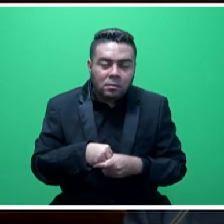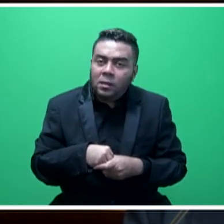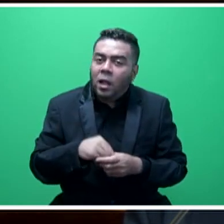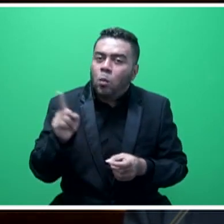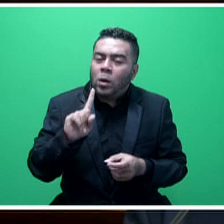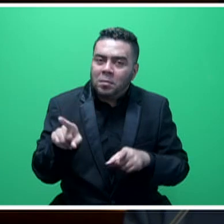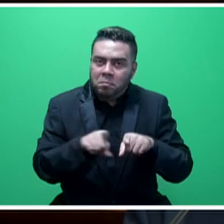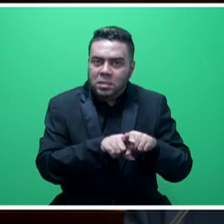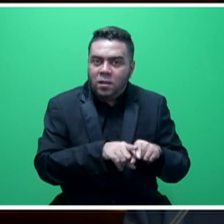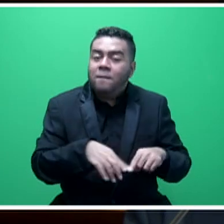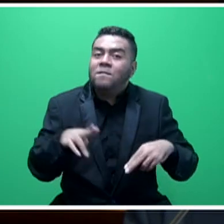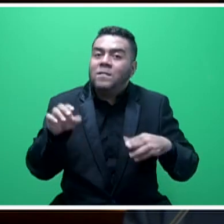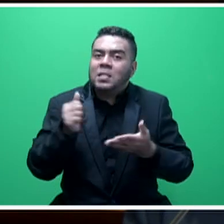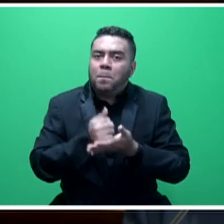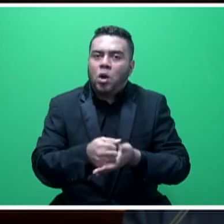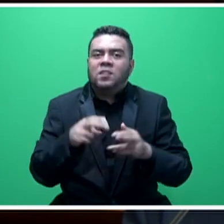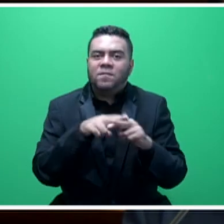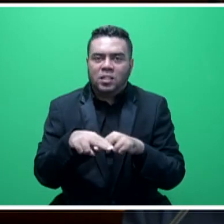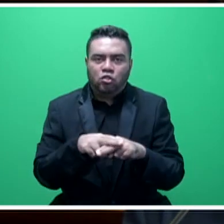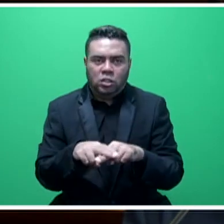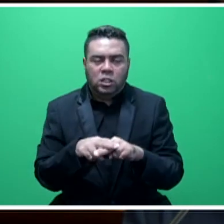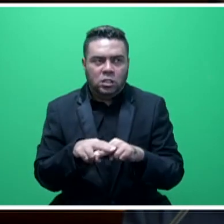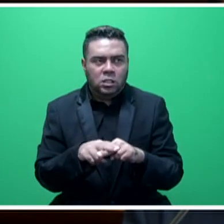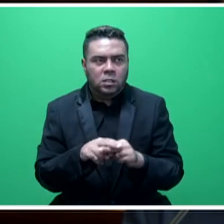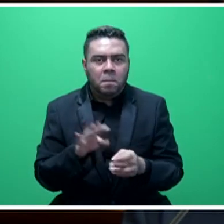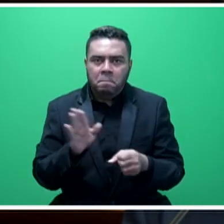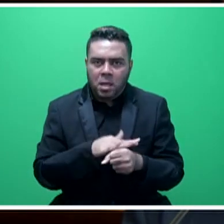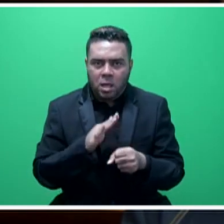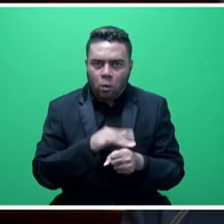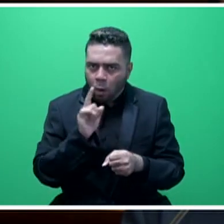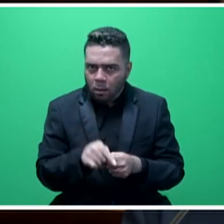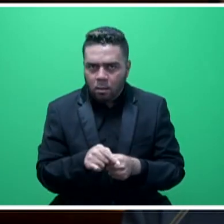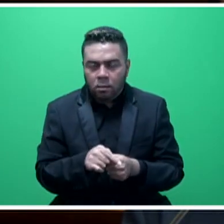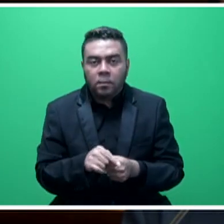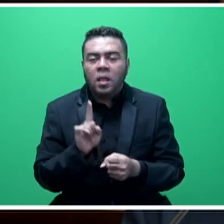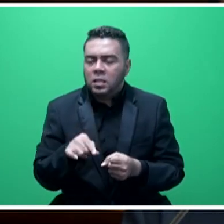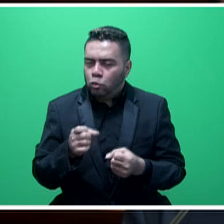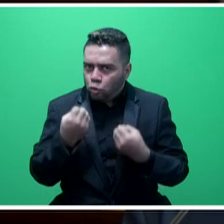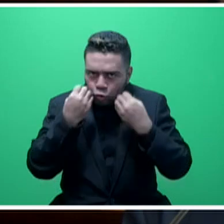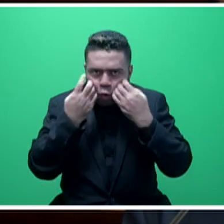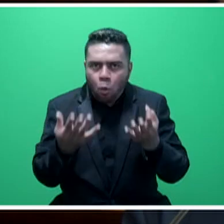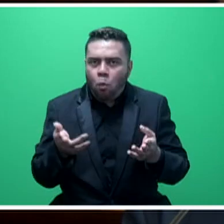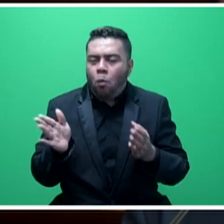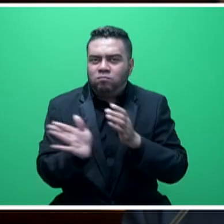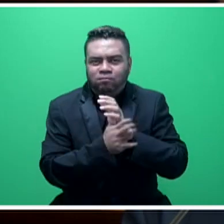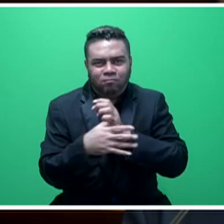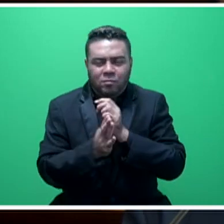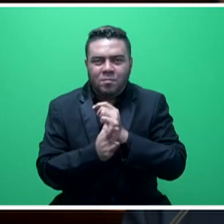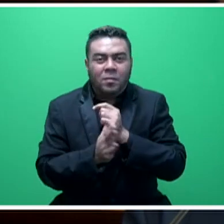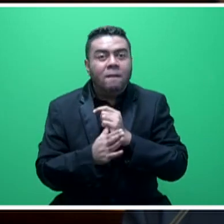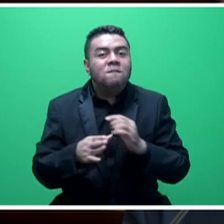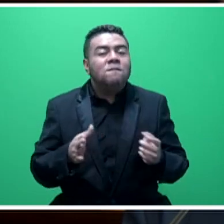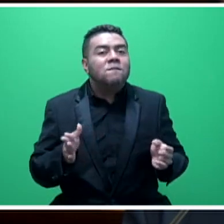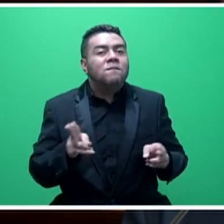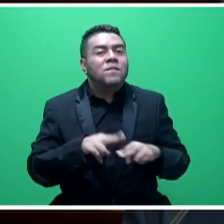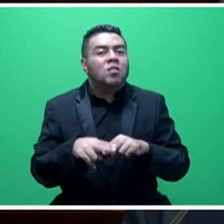for. This is the time, Mr. Speaker, sir, to show our national pride and demonstrate our support for the